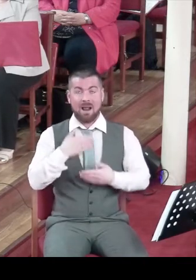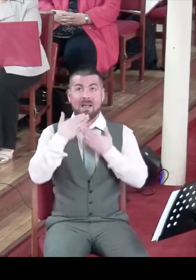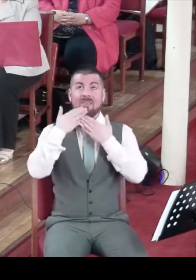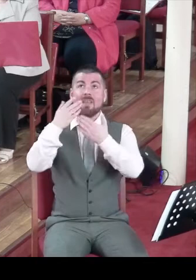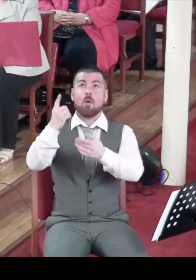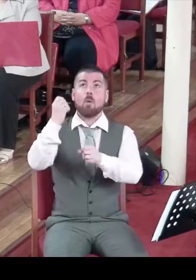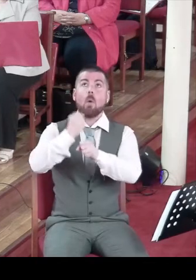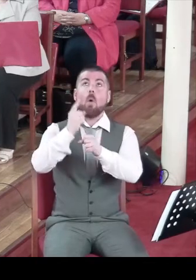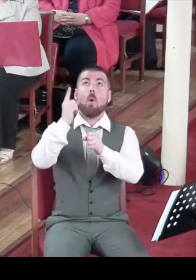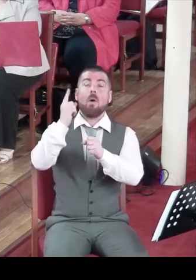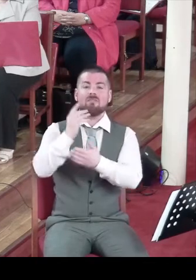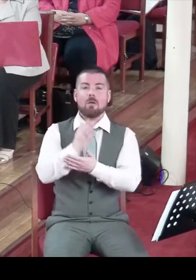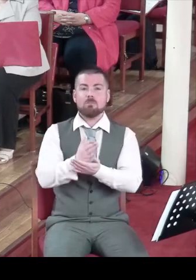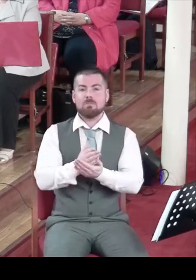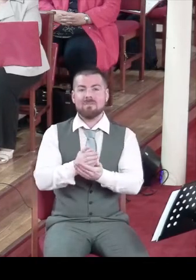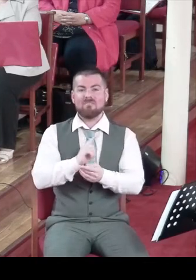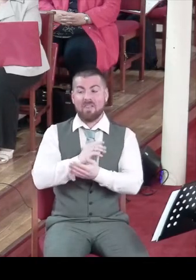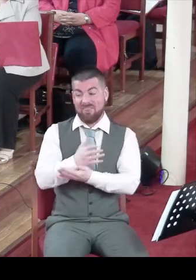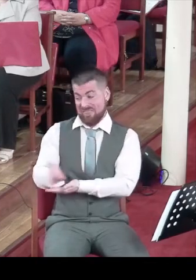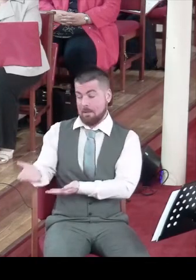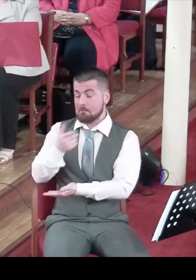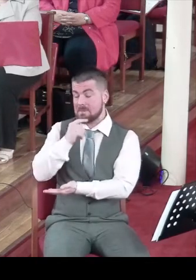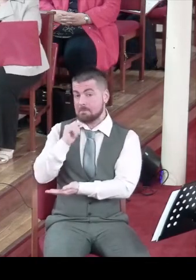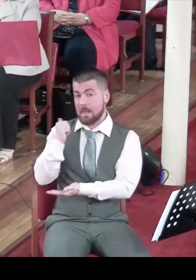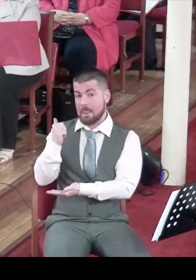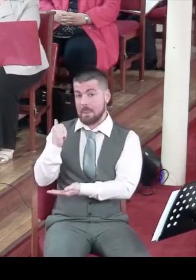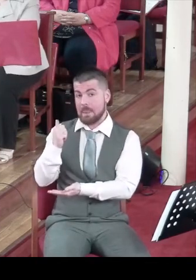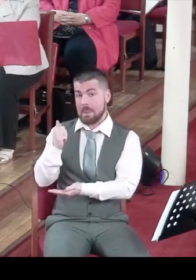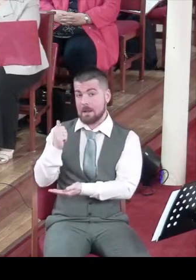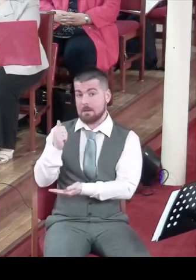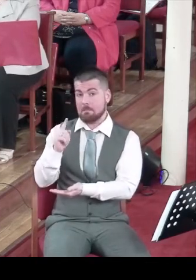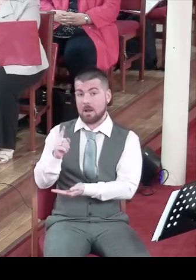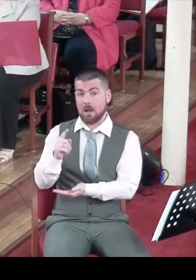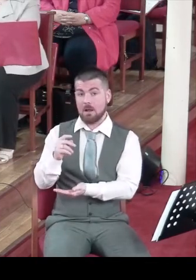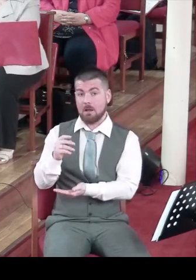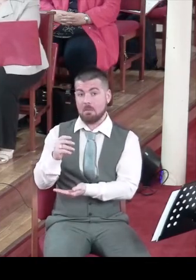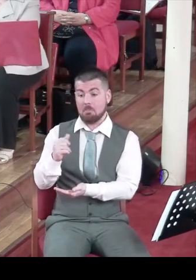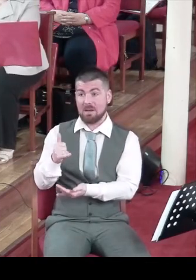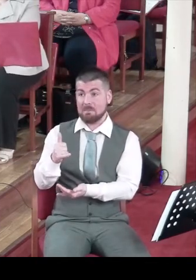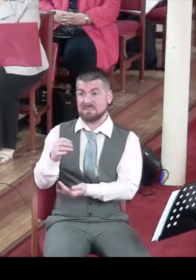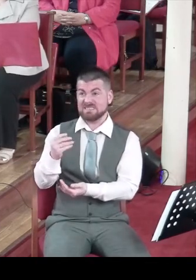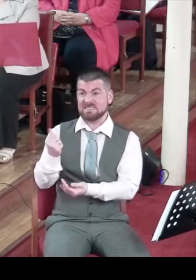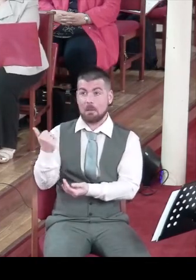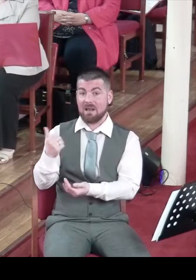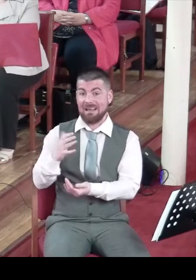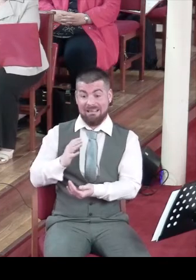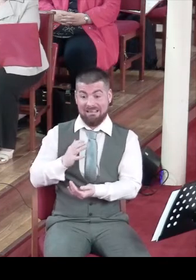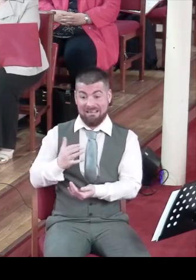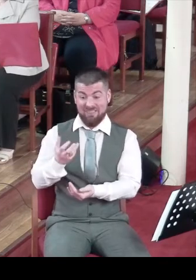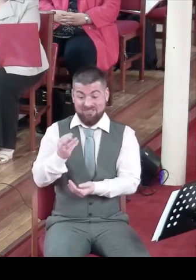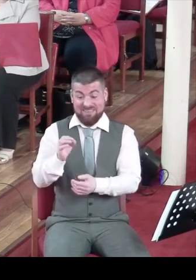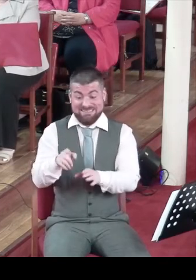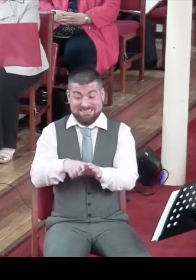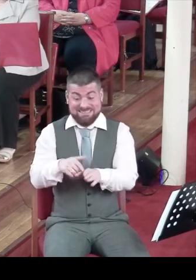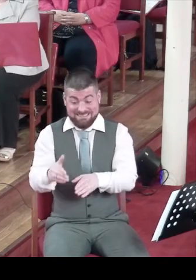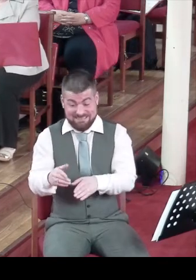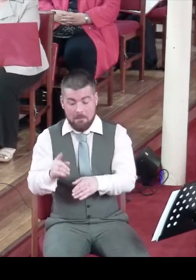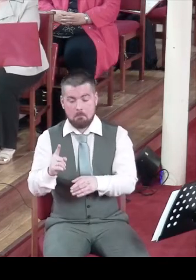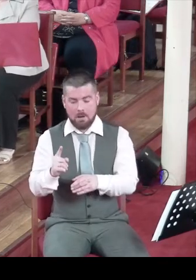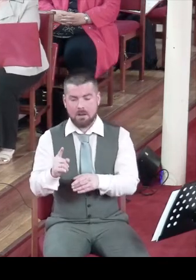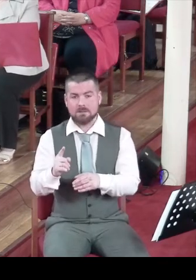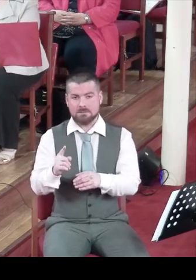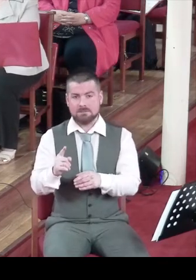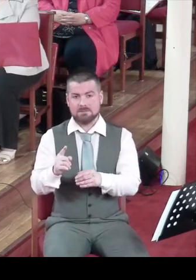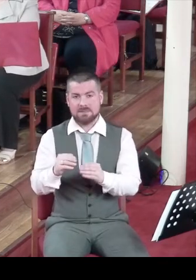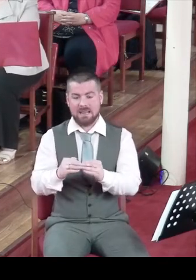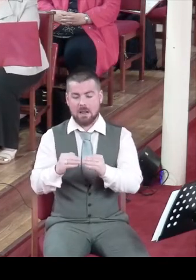for them, but not only for them, for those that have not quite made it to the 30-year mark, but who equally